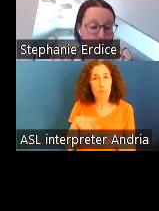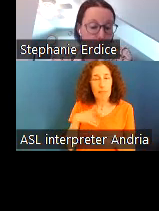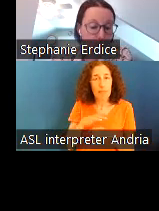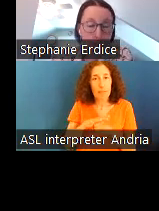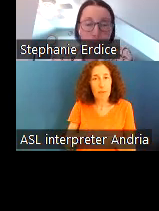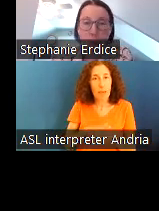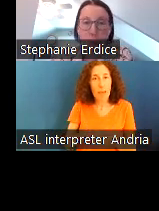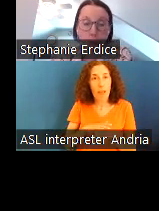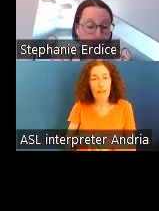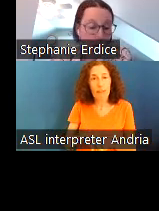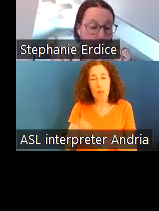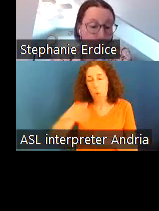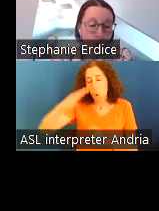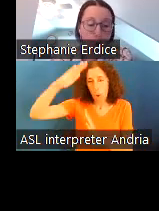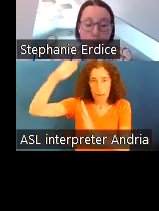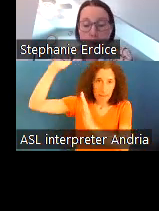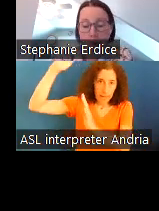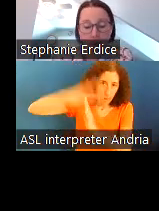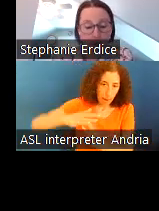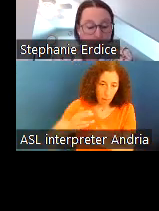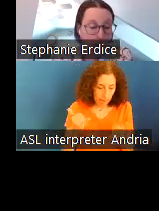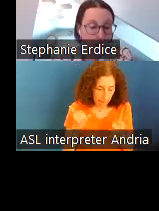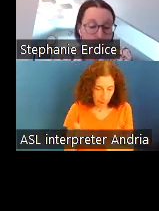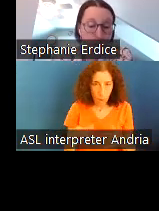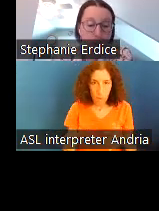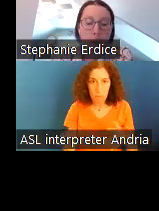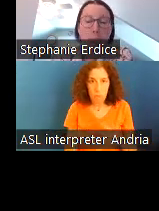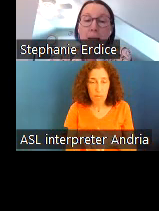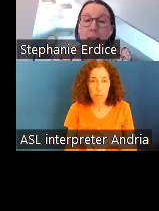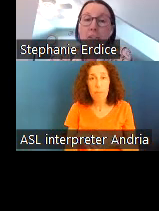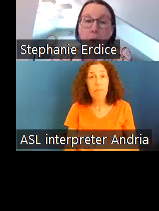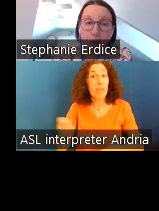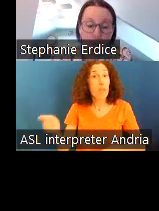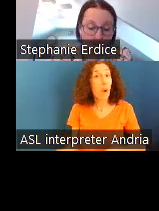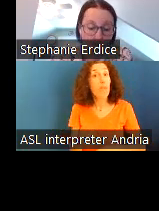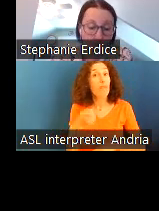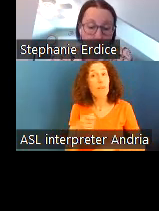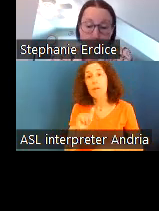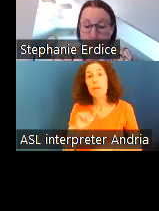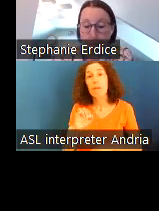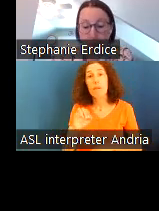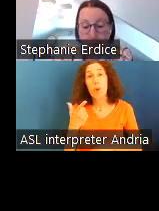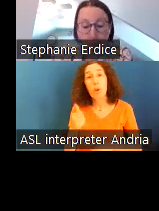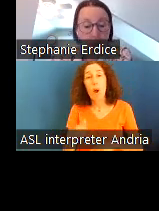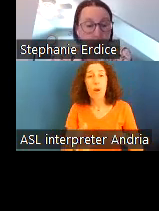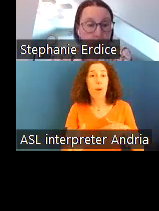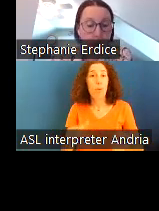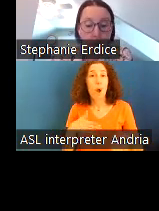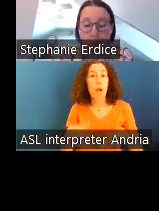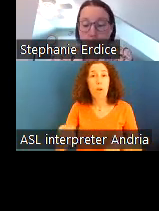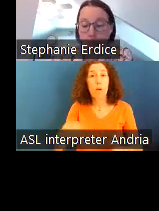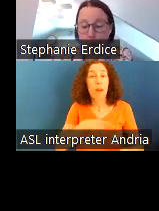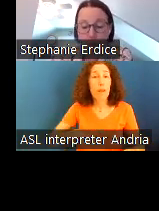like yoga or golf or walking around the block, but it's also binge watching